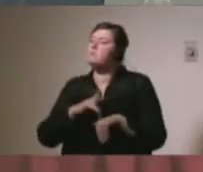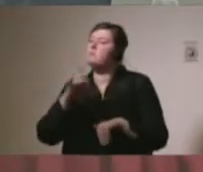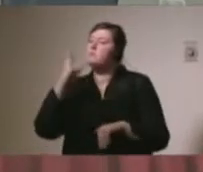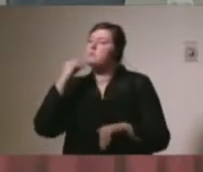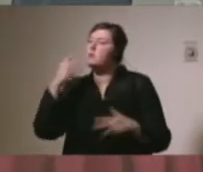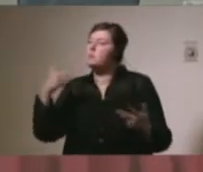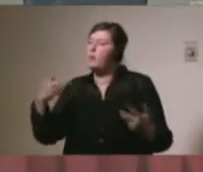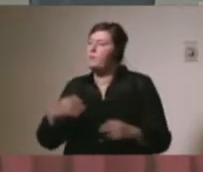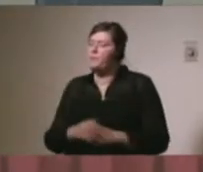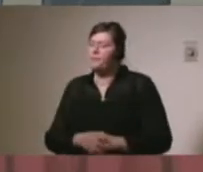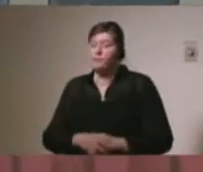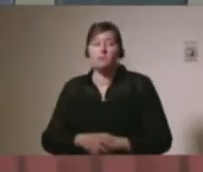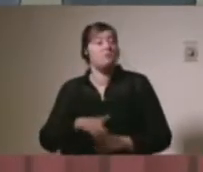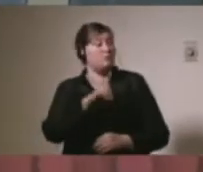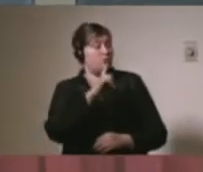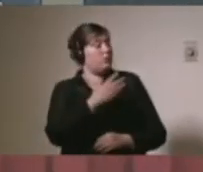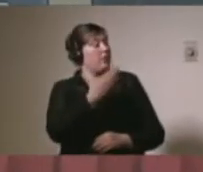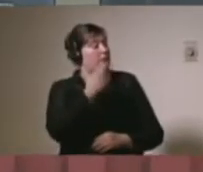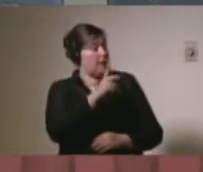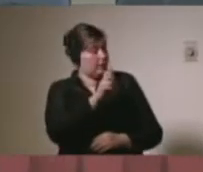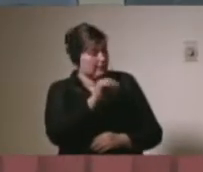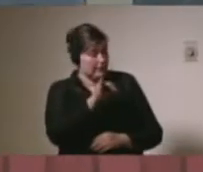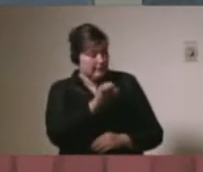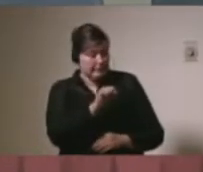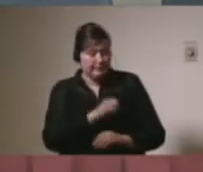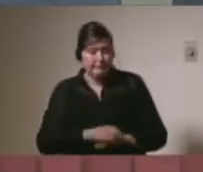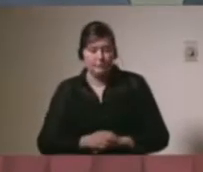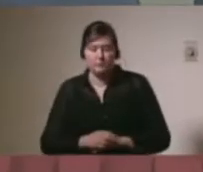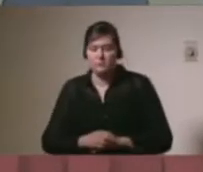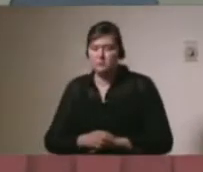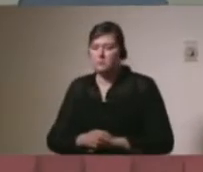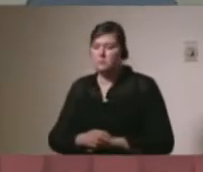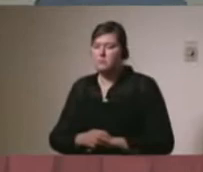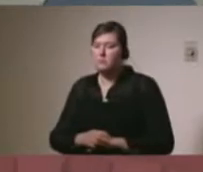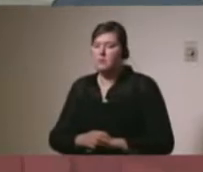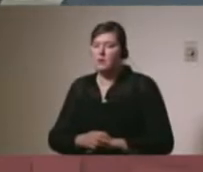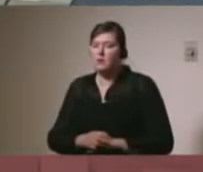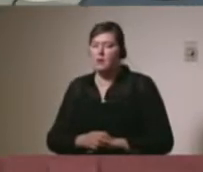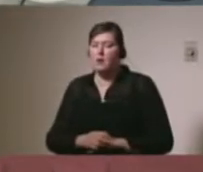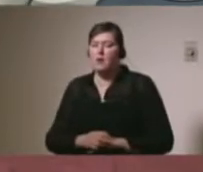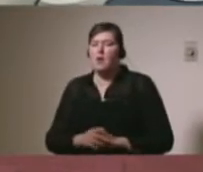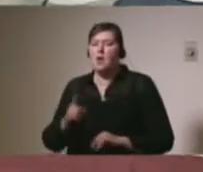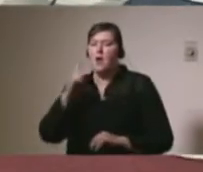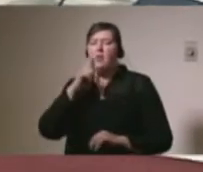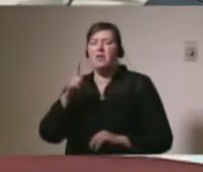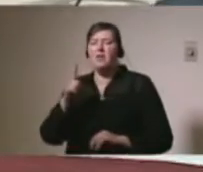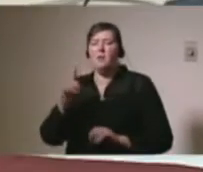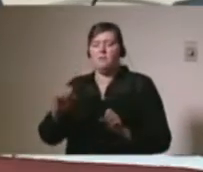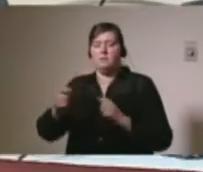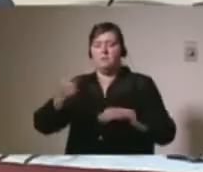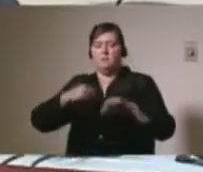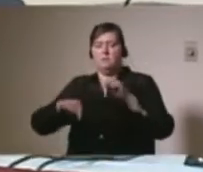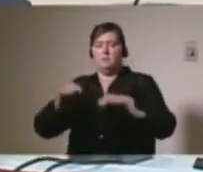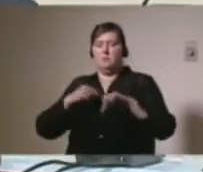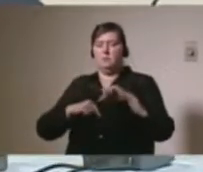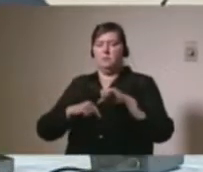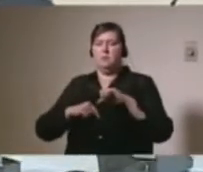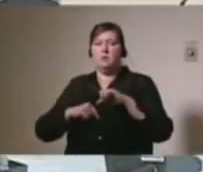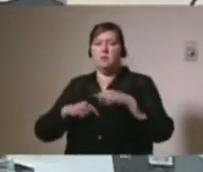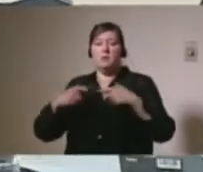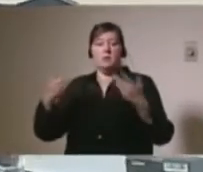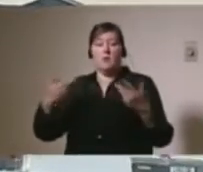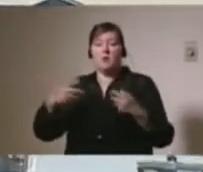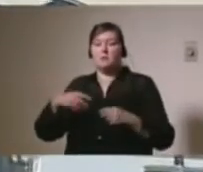thanks, Denny. I think probably the wider question is about ideology. And you've got a